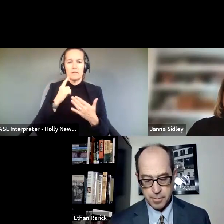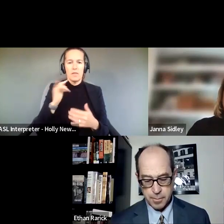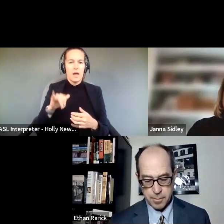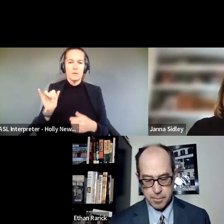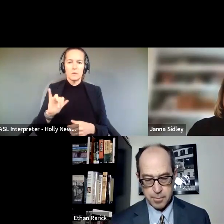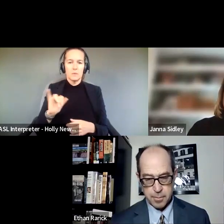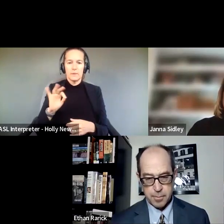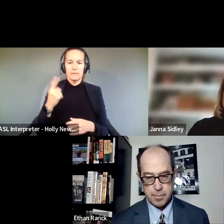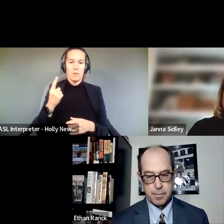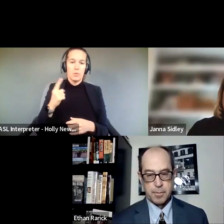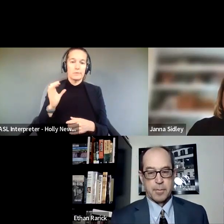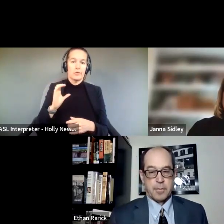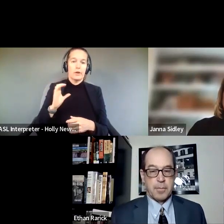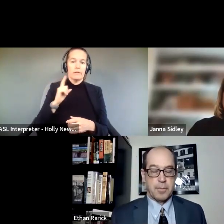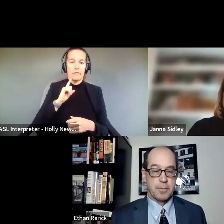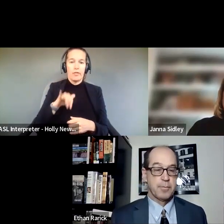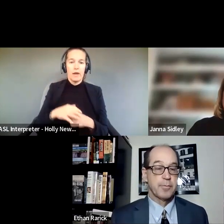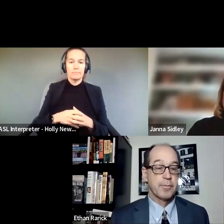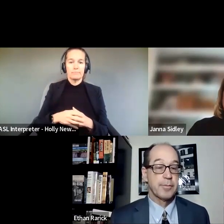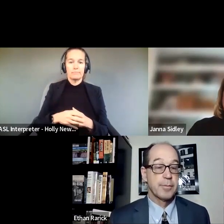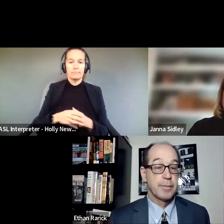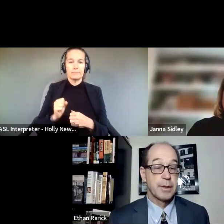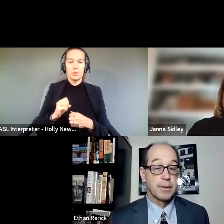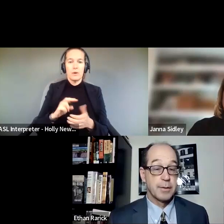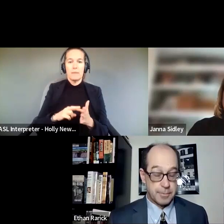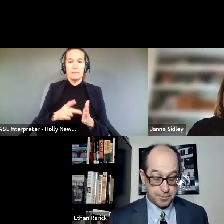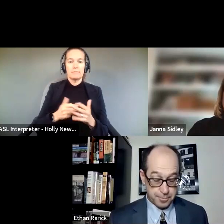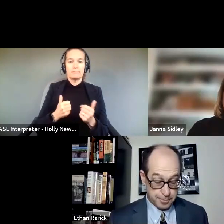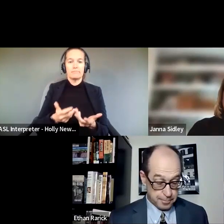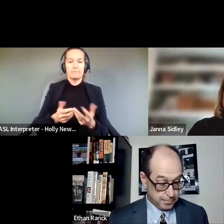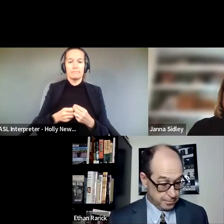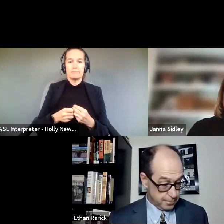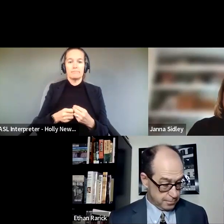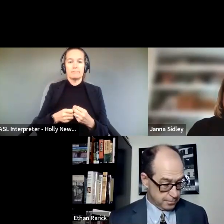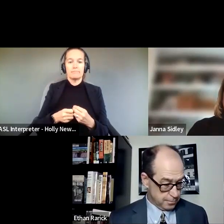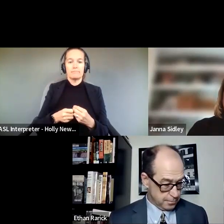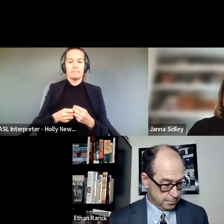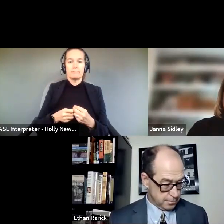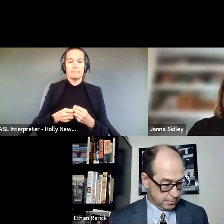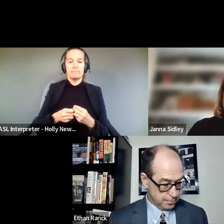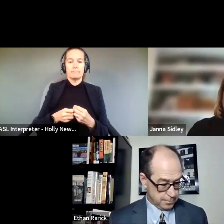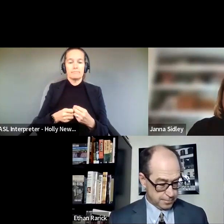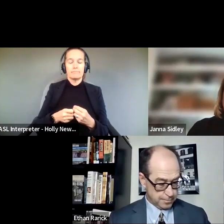someone's looking for it. So I mean, it's just